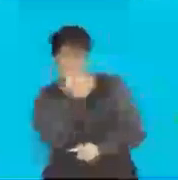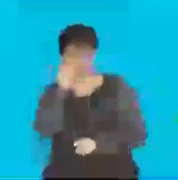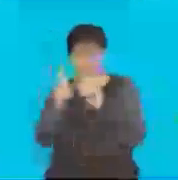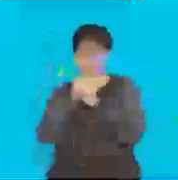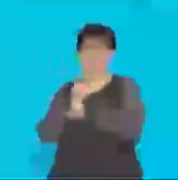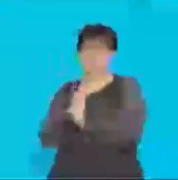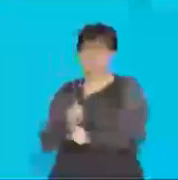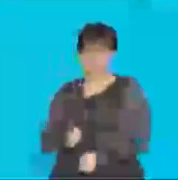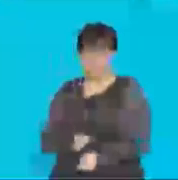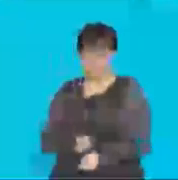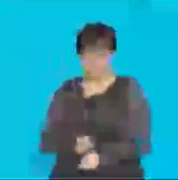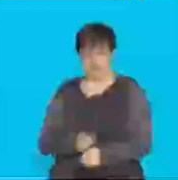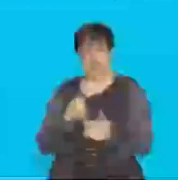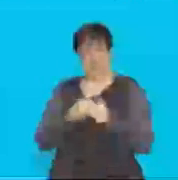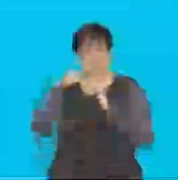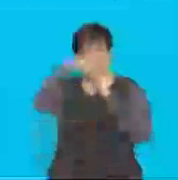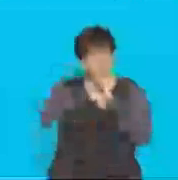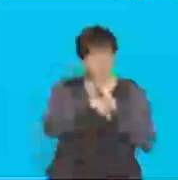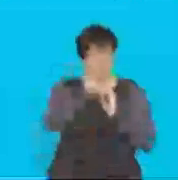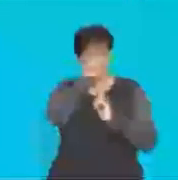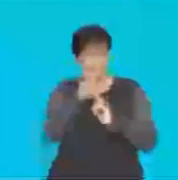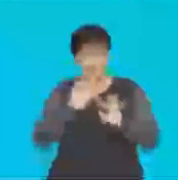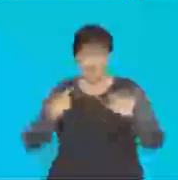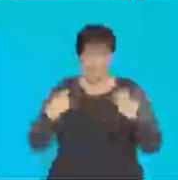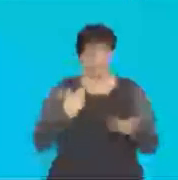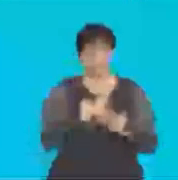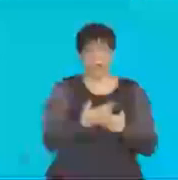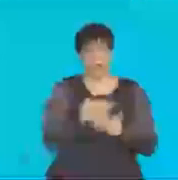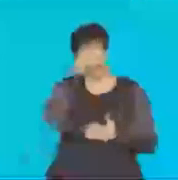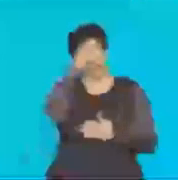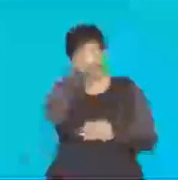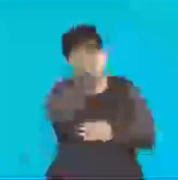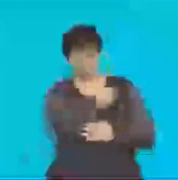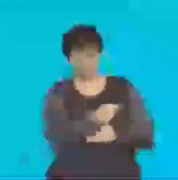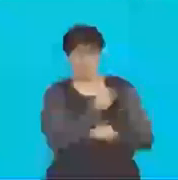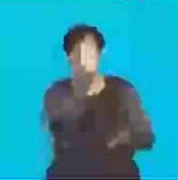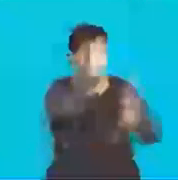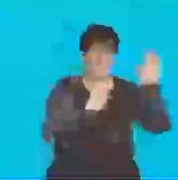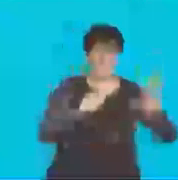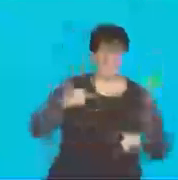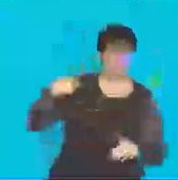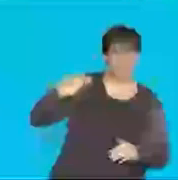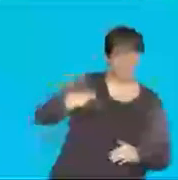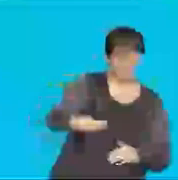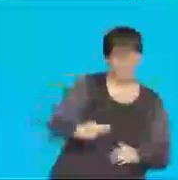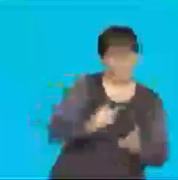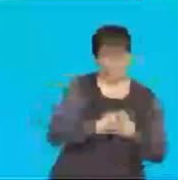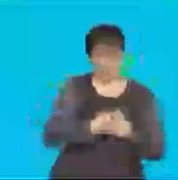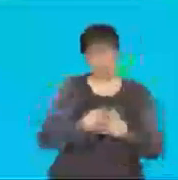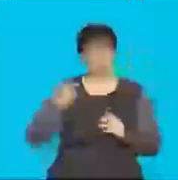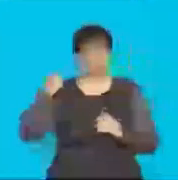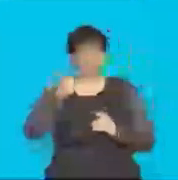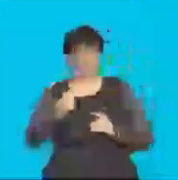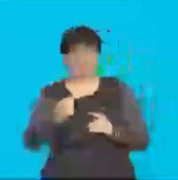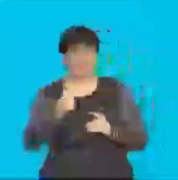few questions, and then we'll get on to some detailed questions on how we apply the concepts of patterns of inheritance and how genetic diagrams